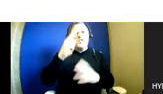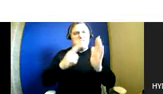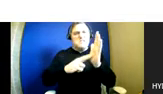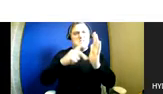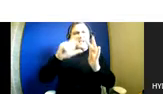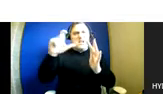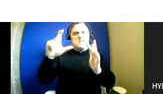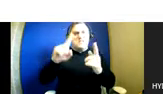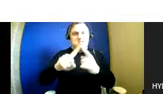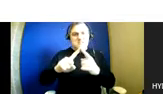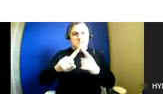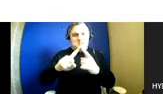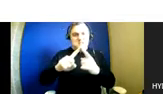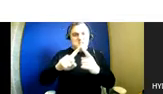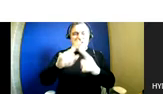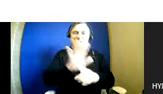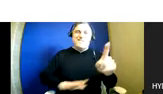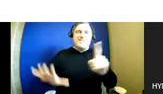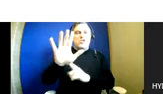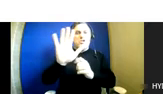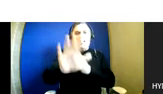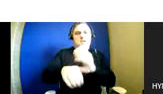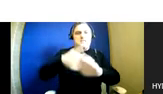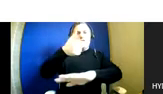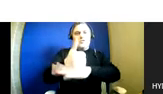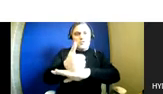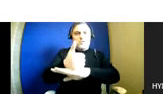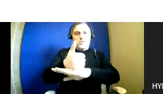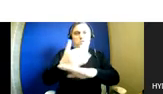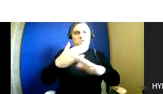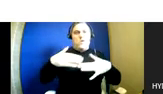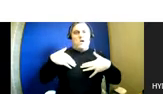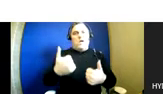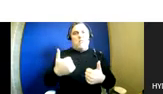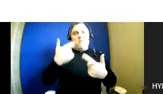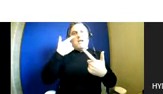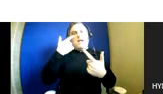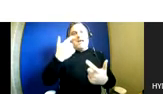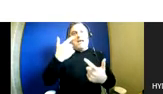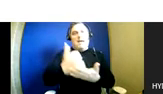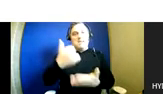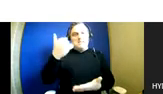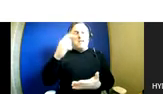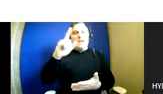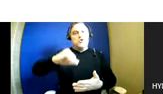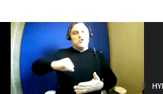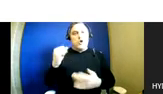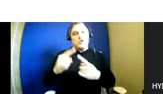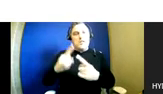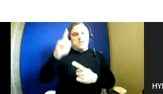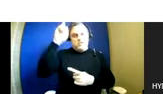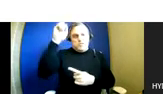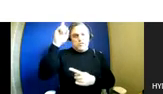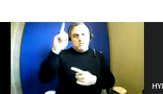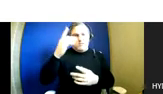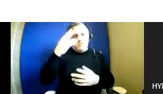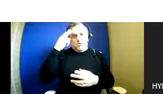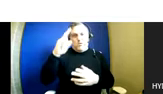heard of, which is the National Institute for Healthcare Excellence, and also the Scottish equivalent, which is